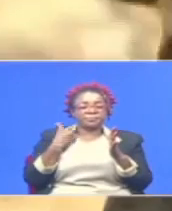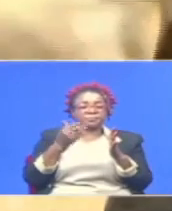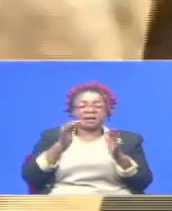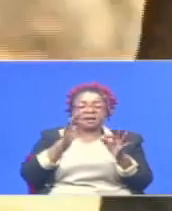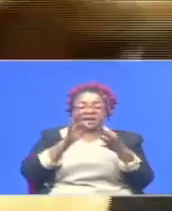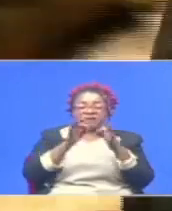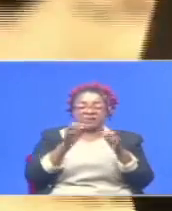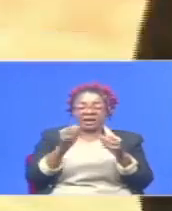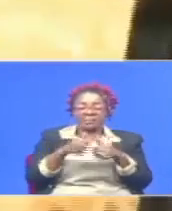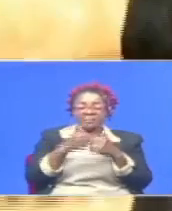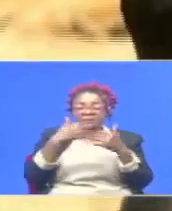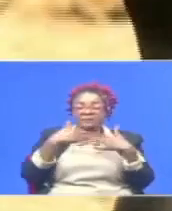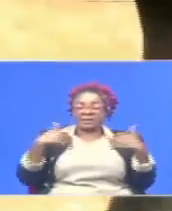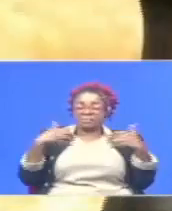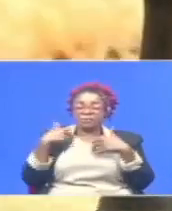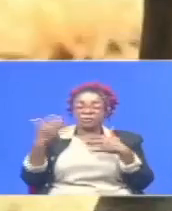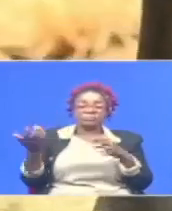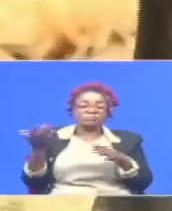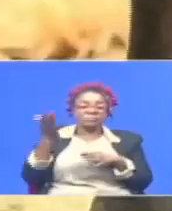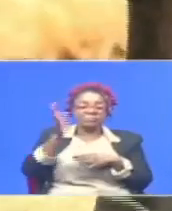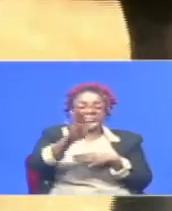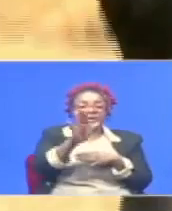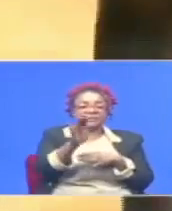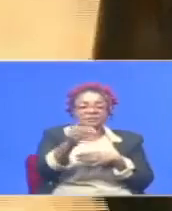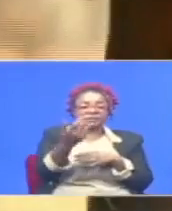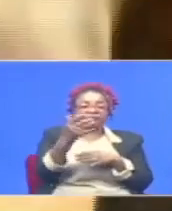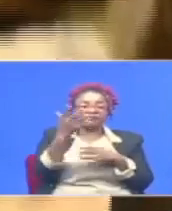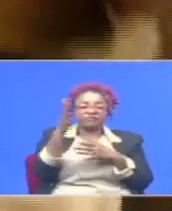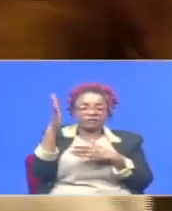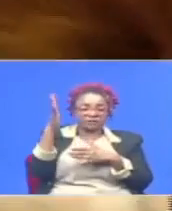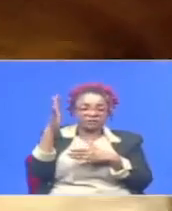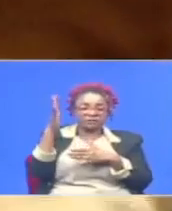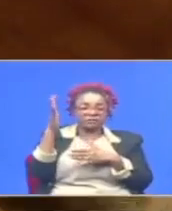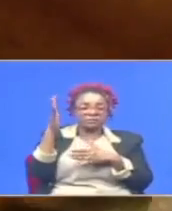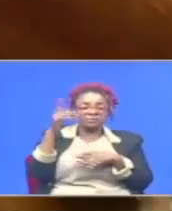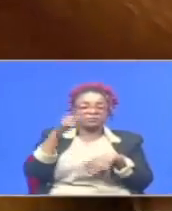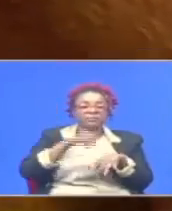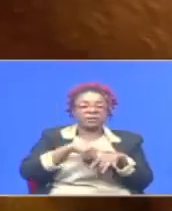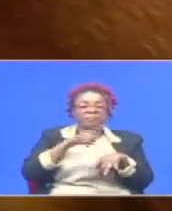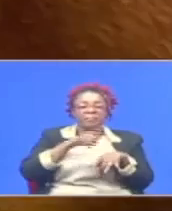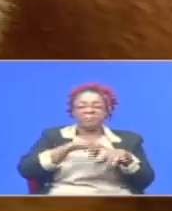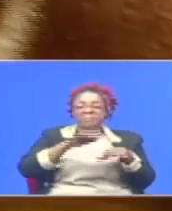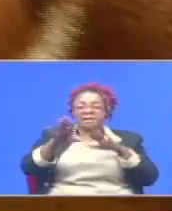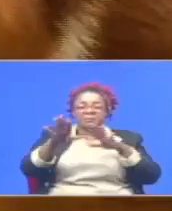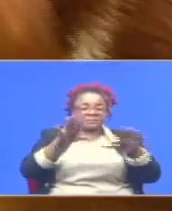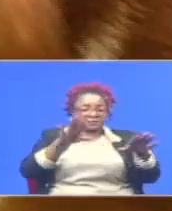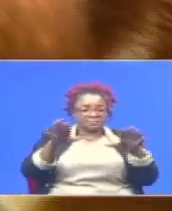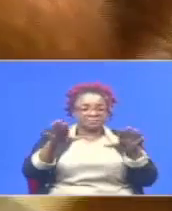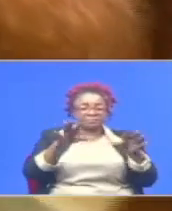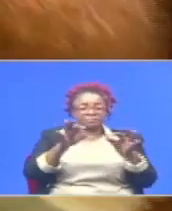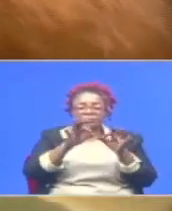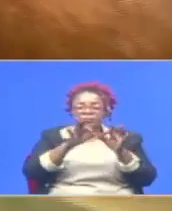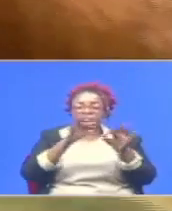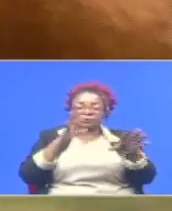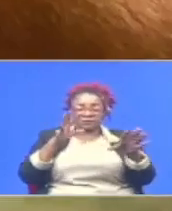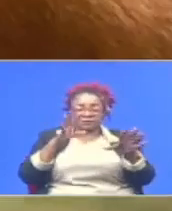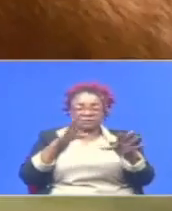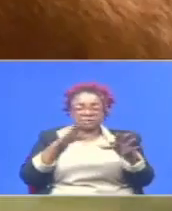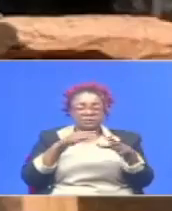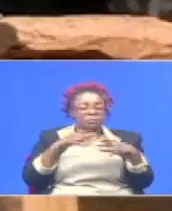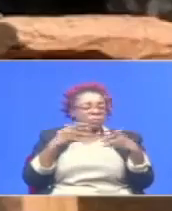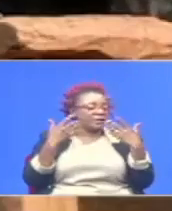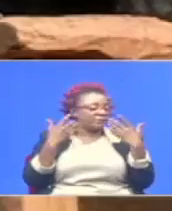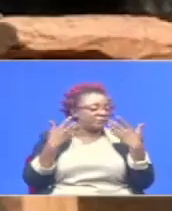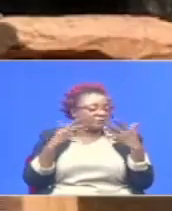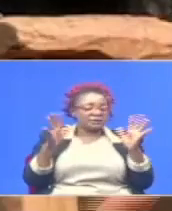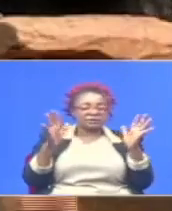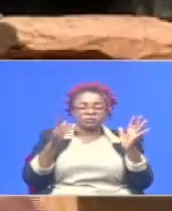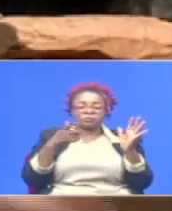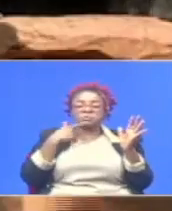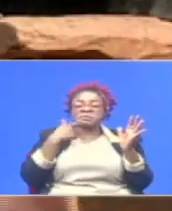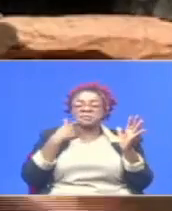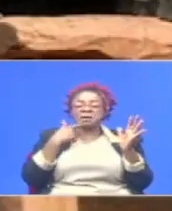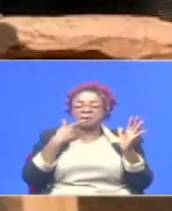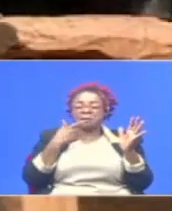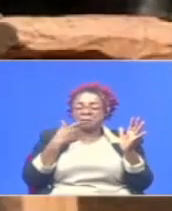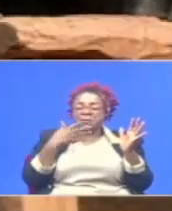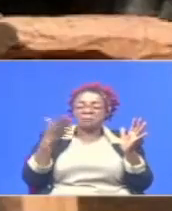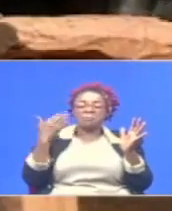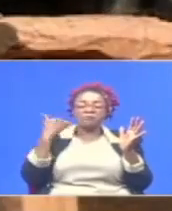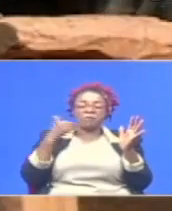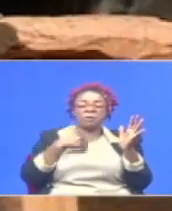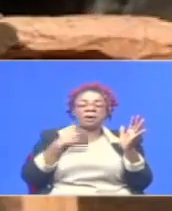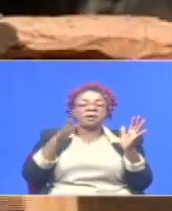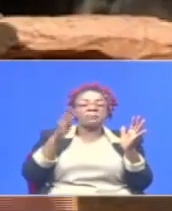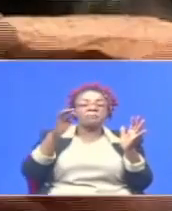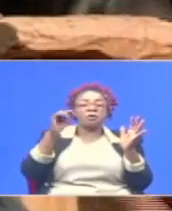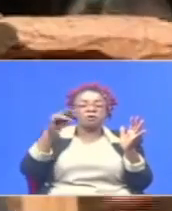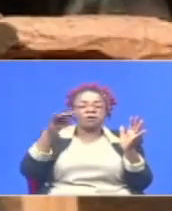forest, wawekewe ulinzi. Wakirudi maeneo, poachers, watakula. Tutakuwa tukisema kuna bongo zilikuwa katika Kenya,